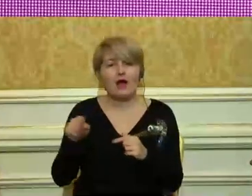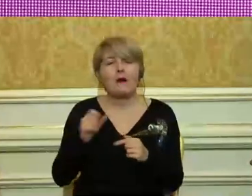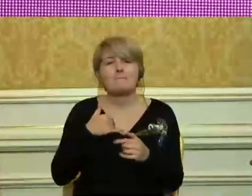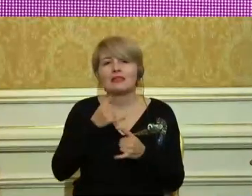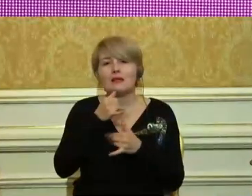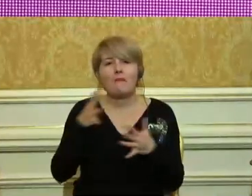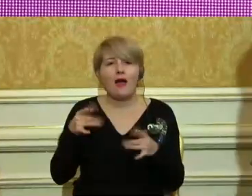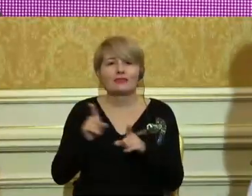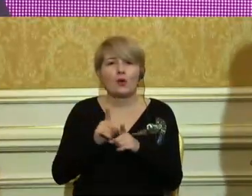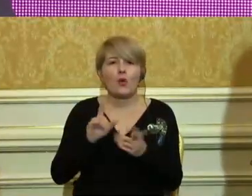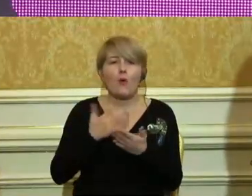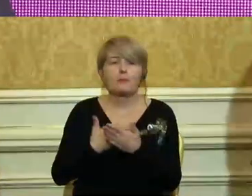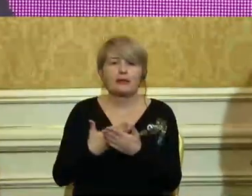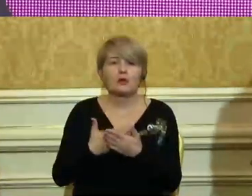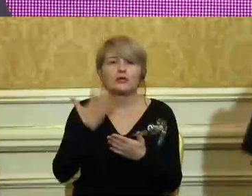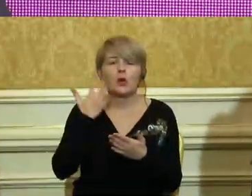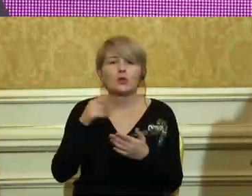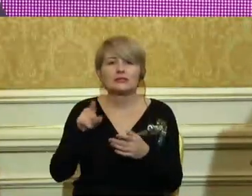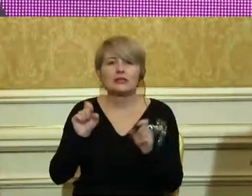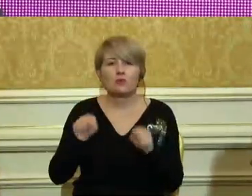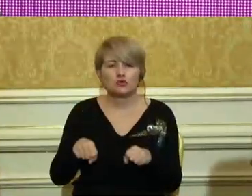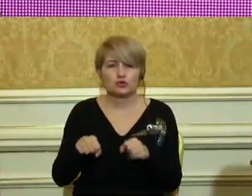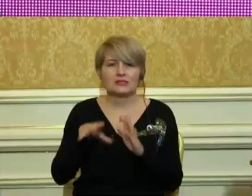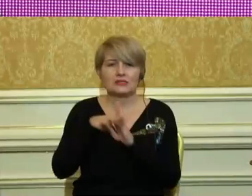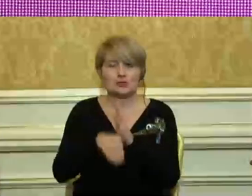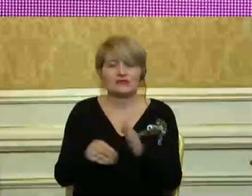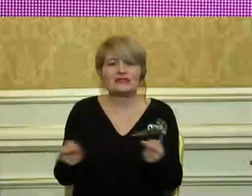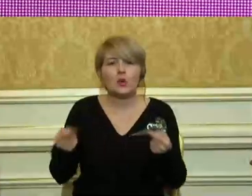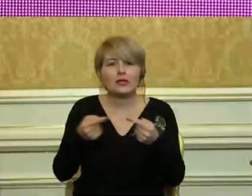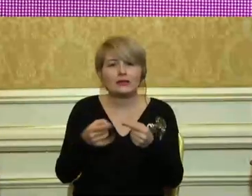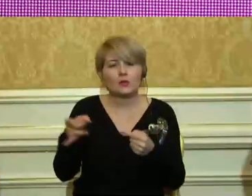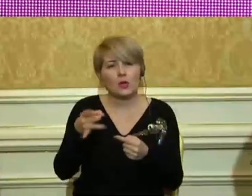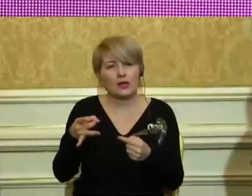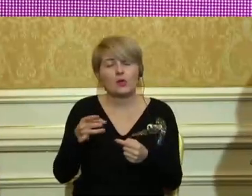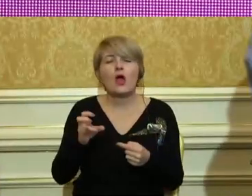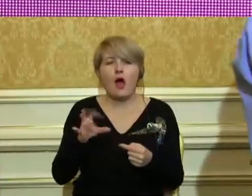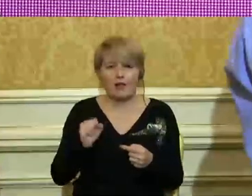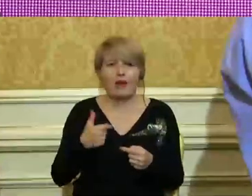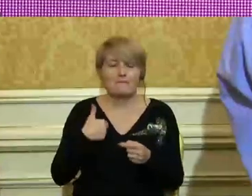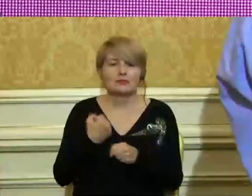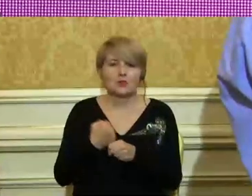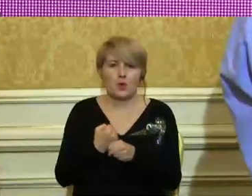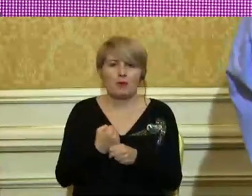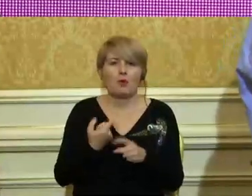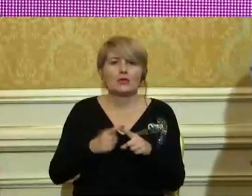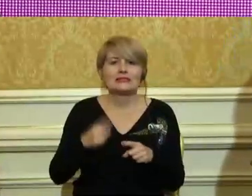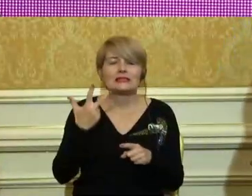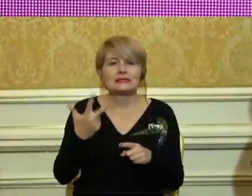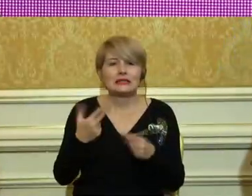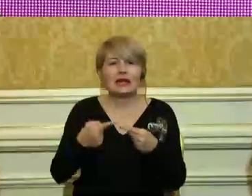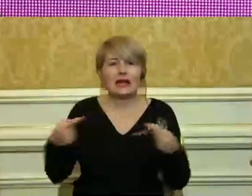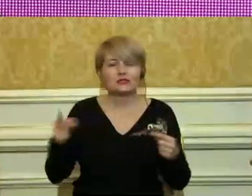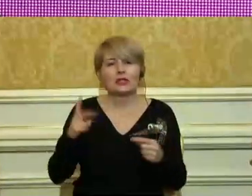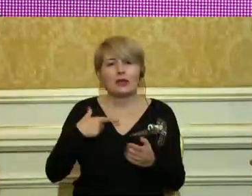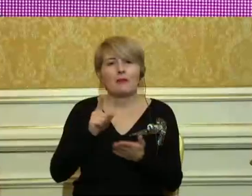only for the countries, and then we don't have these samples where we can use on a regional level. So, well, this is